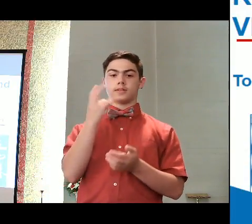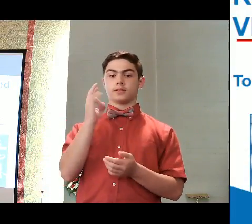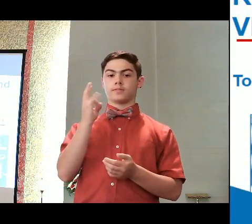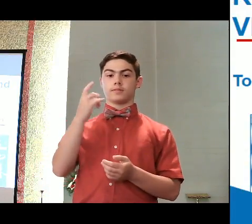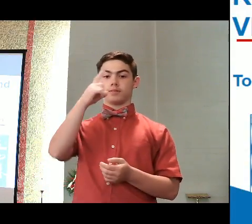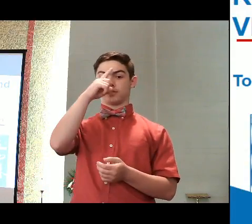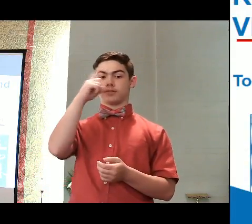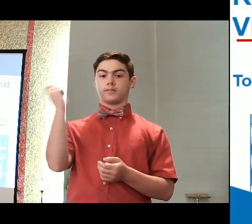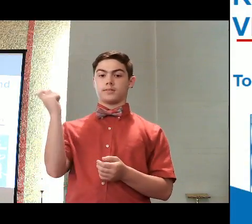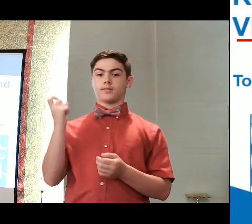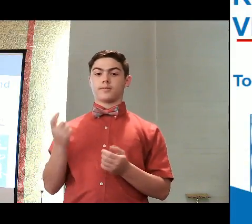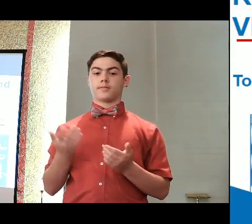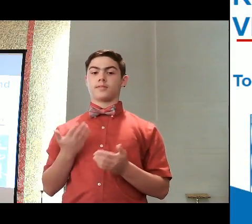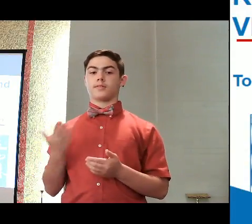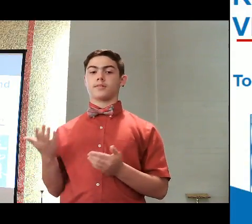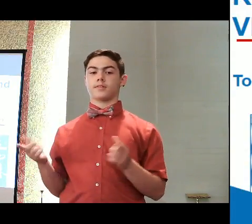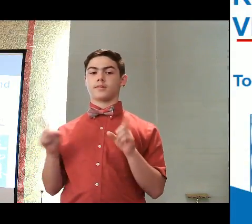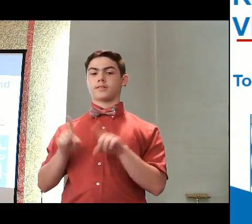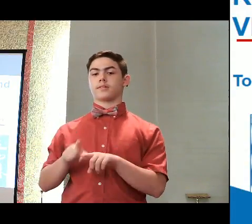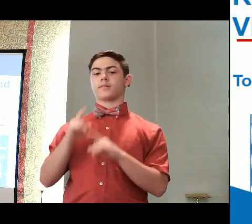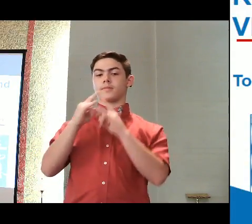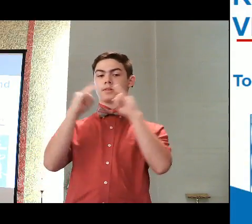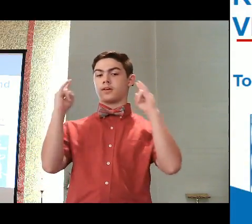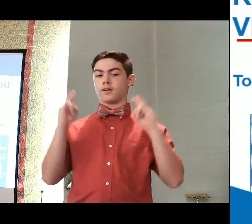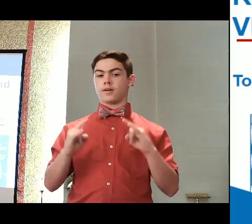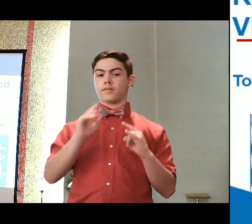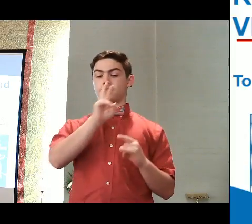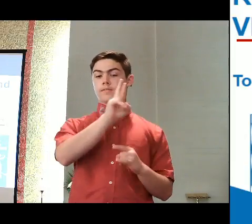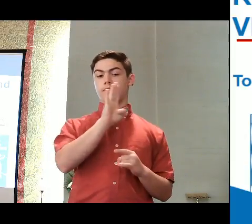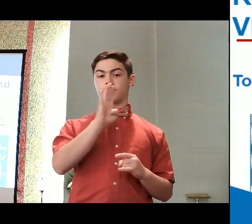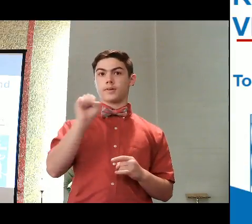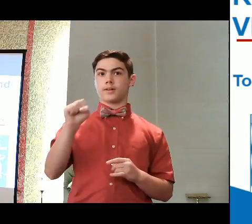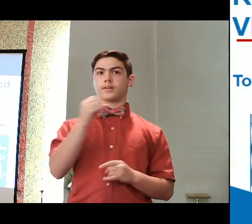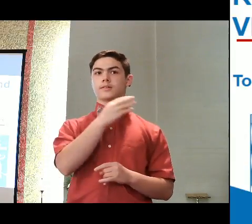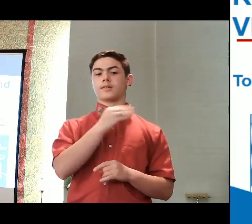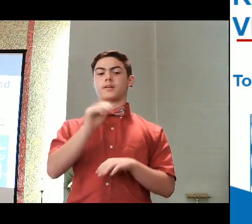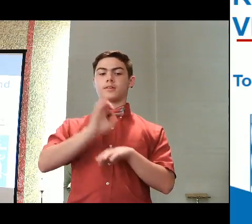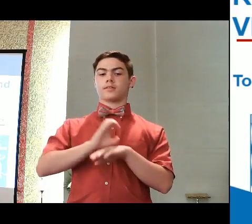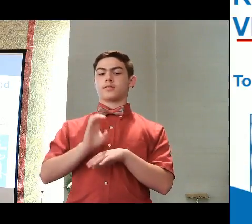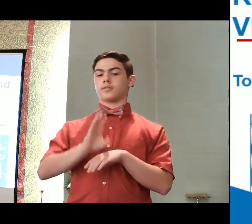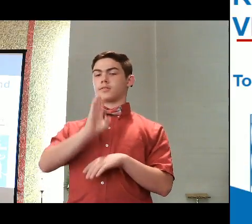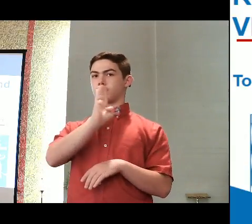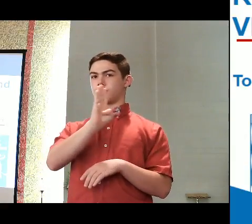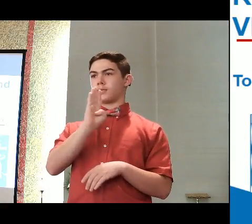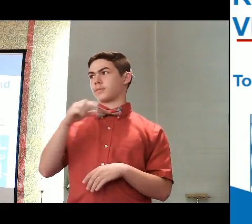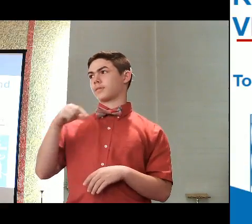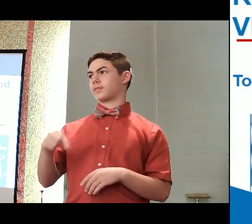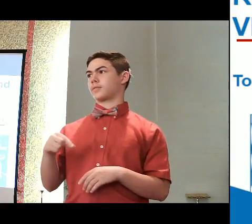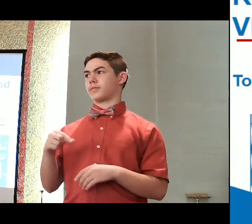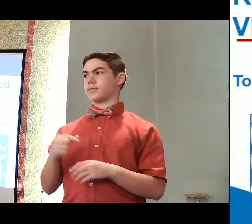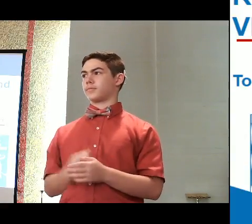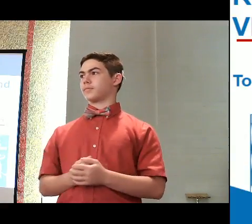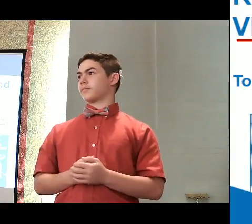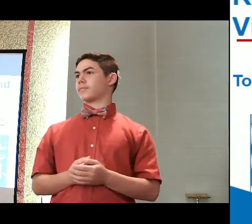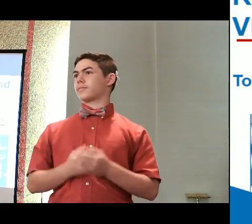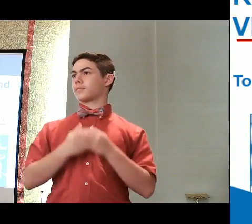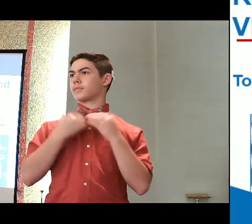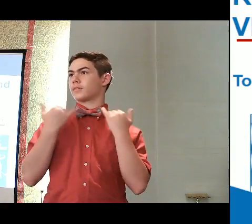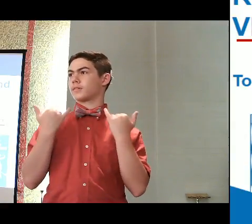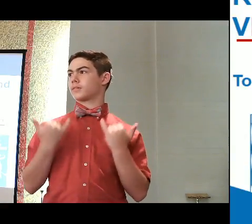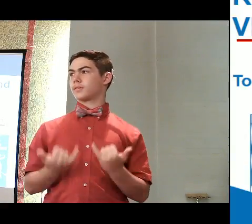Harvest Campaign, the Church Barbecue, and VBS. All right, great. So